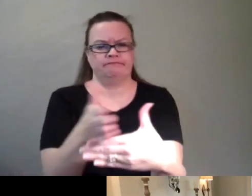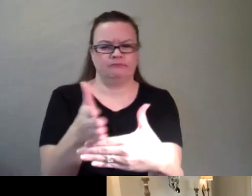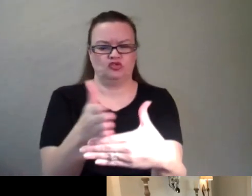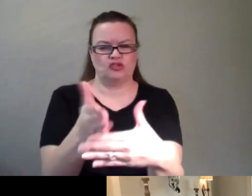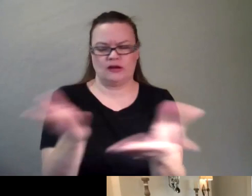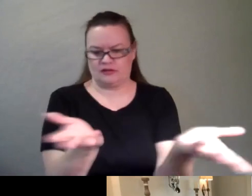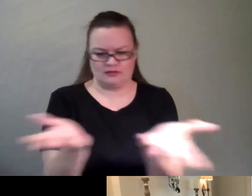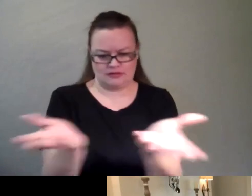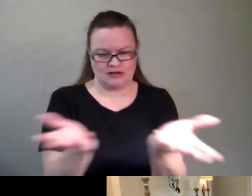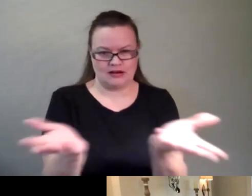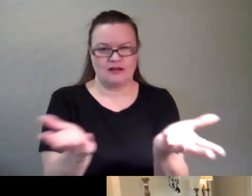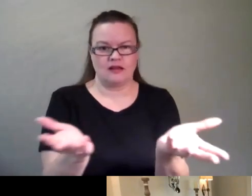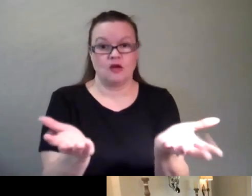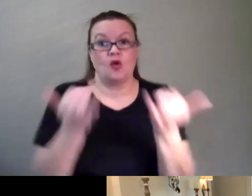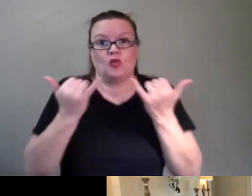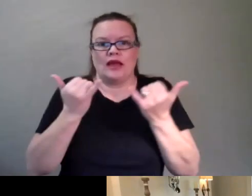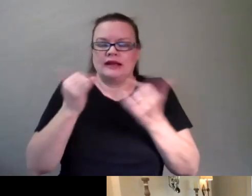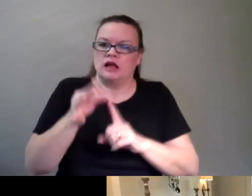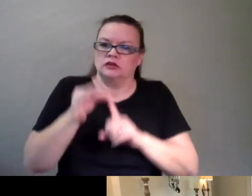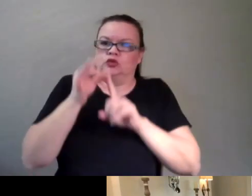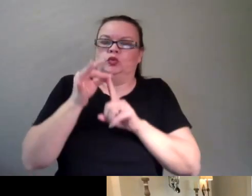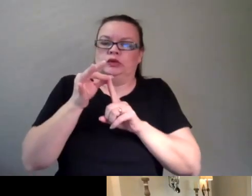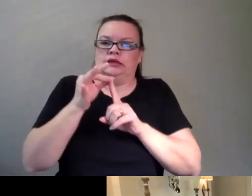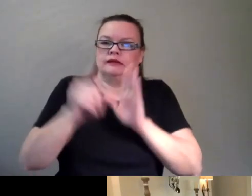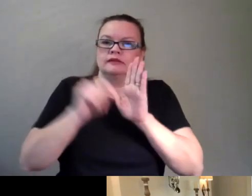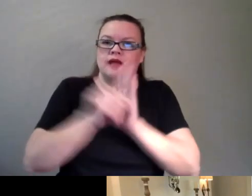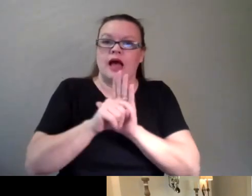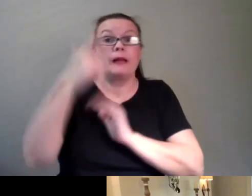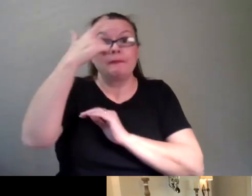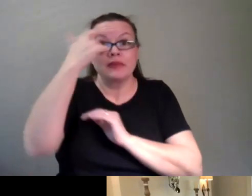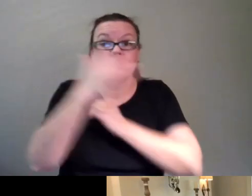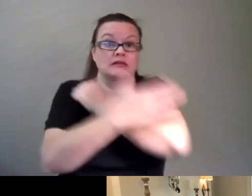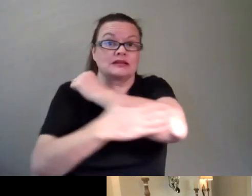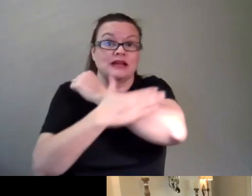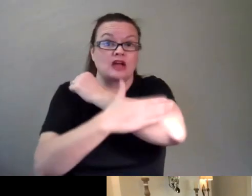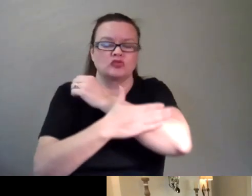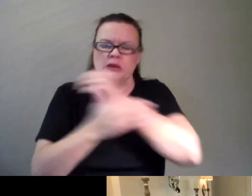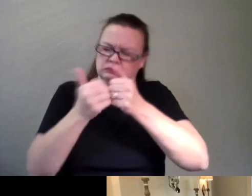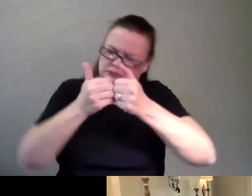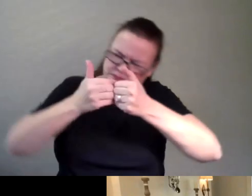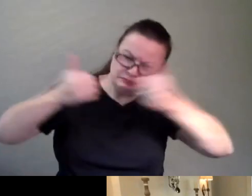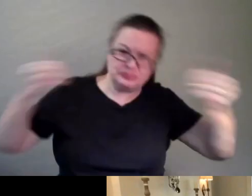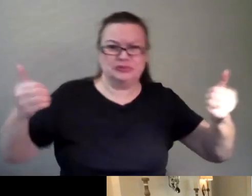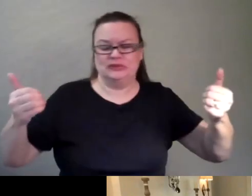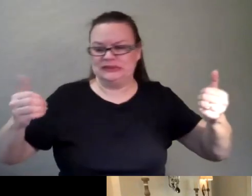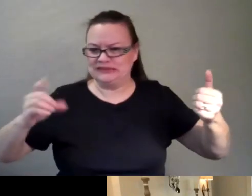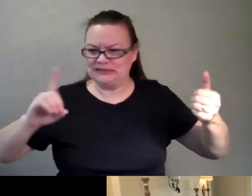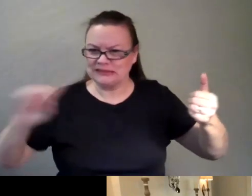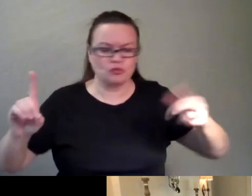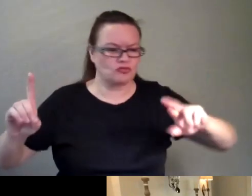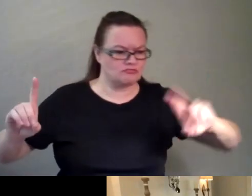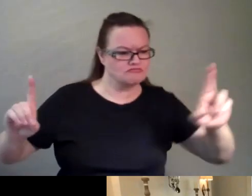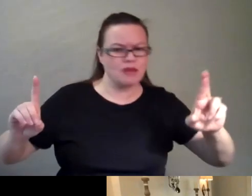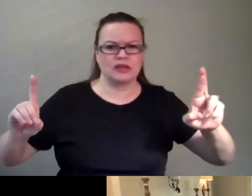producing this unique period of incivility and division, and what can we do about it? And each of us